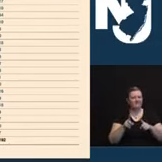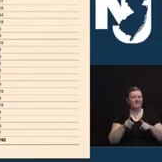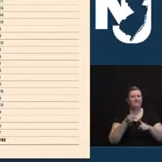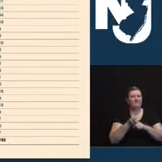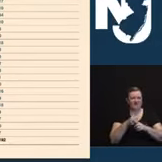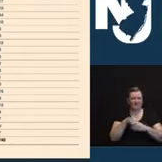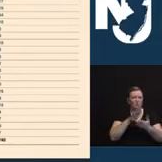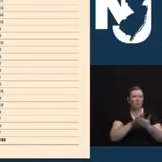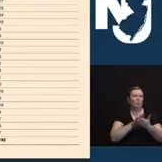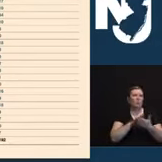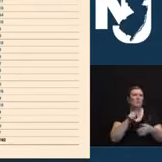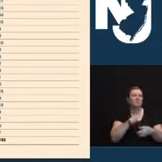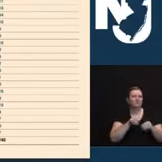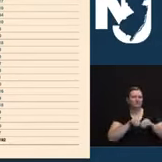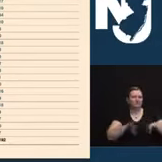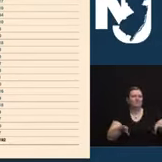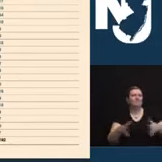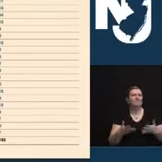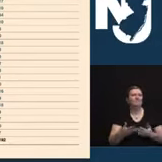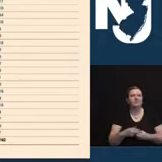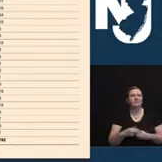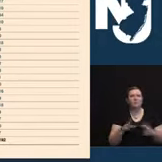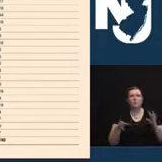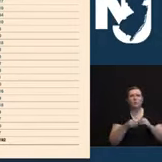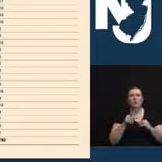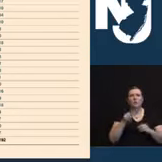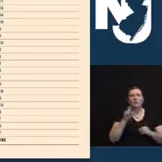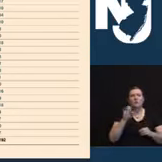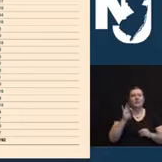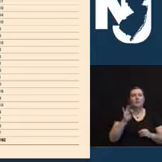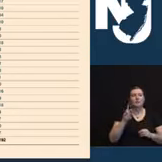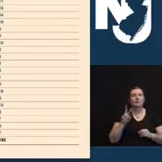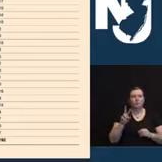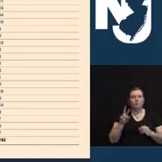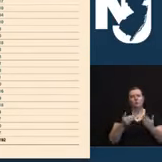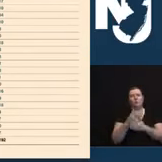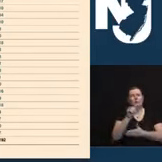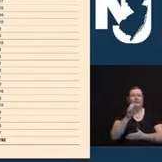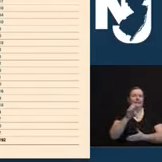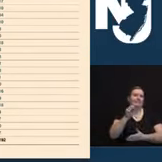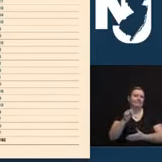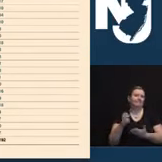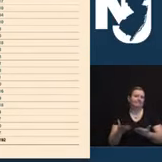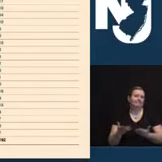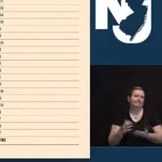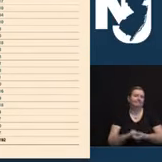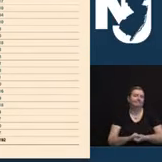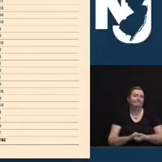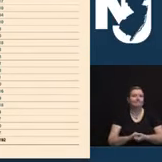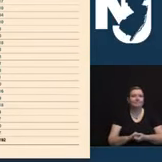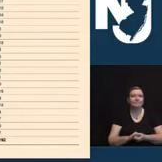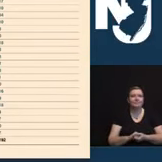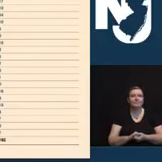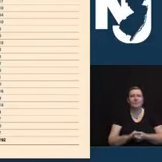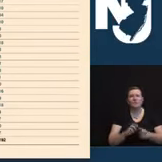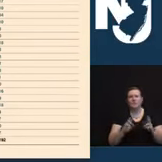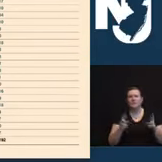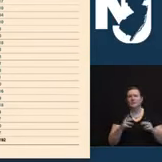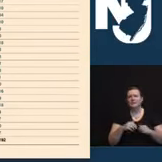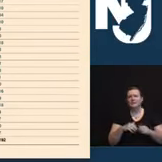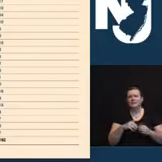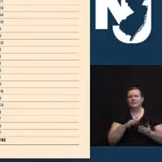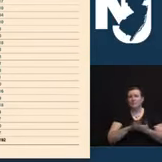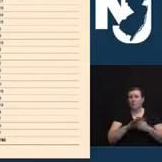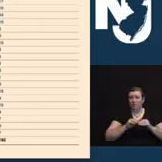192 cases. All in all, while we fully expected and prepared for instances of in-school transmission, these numbers